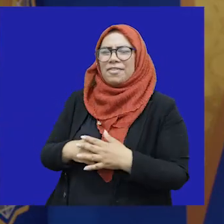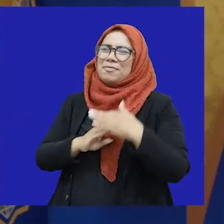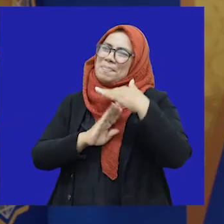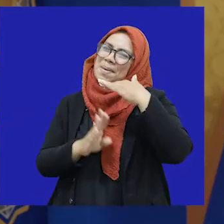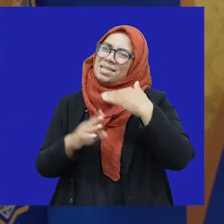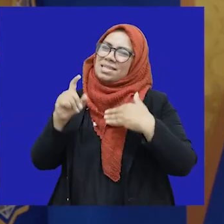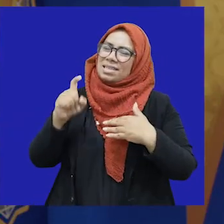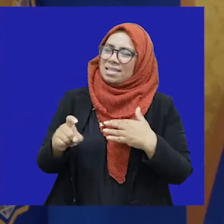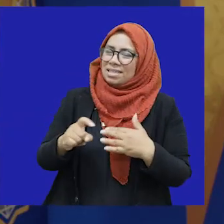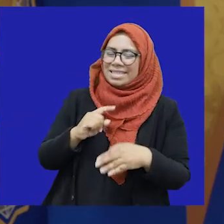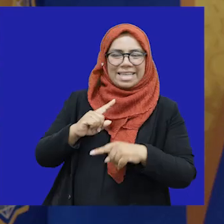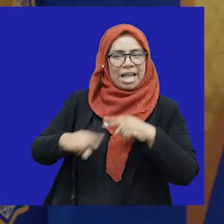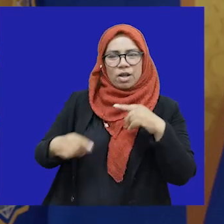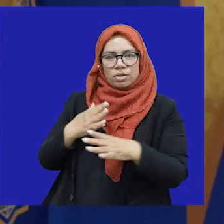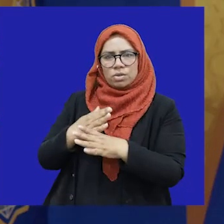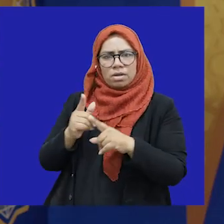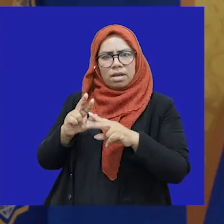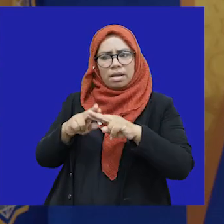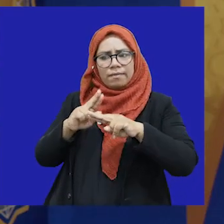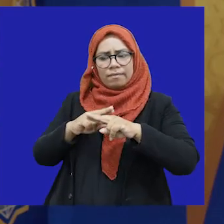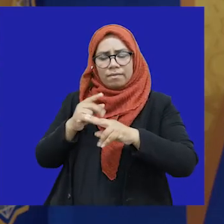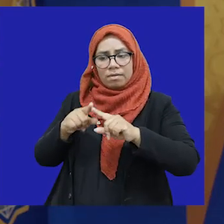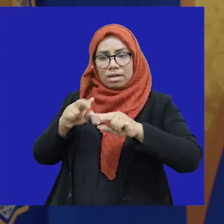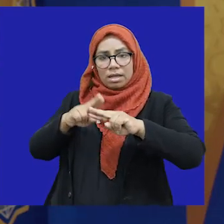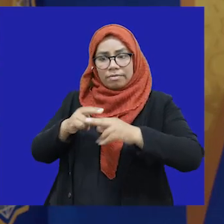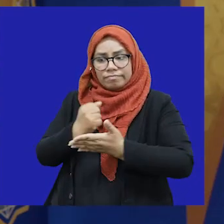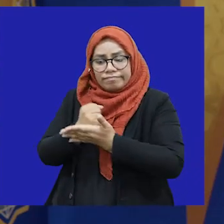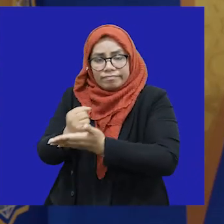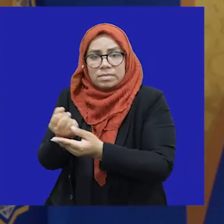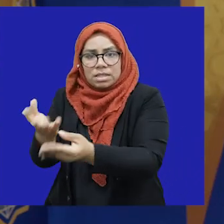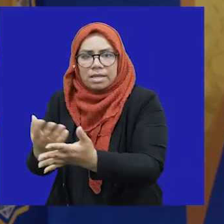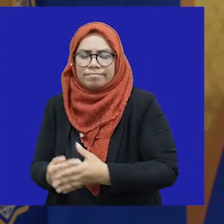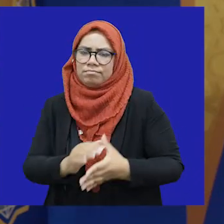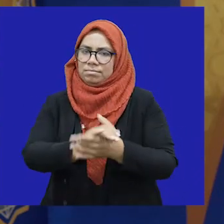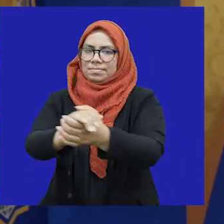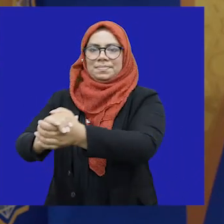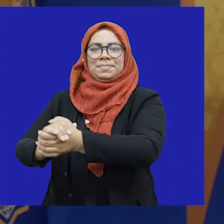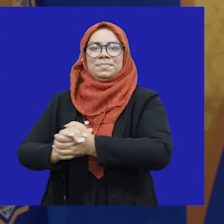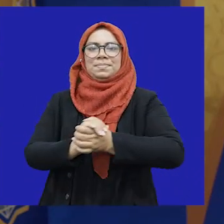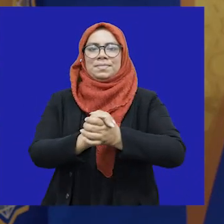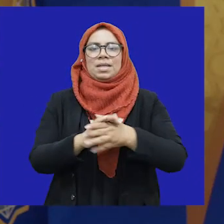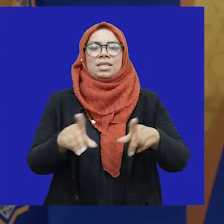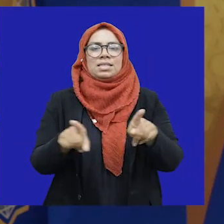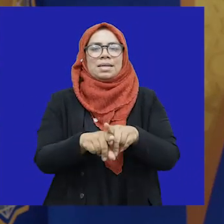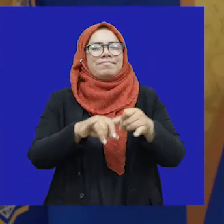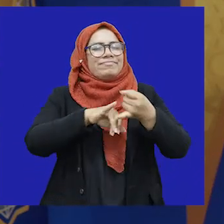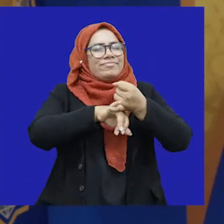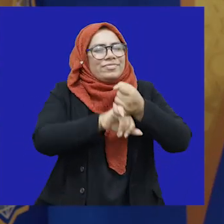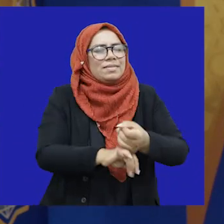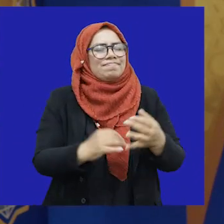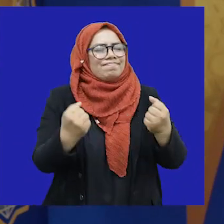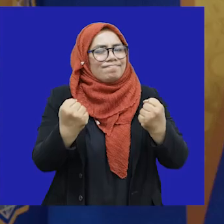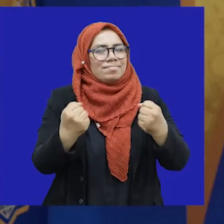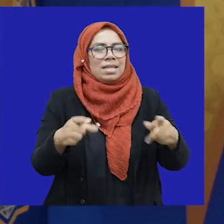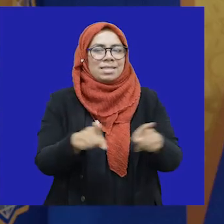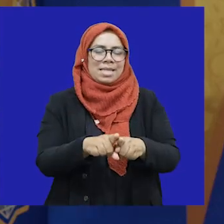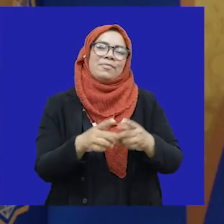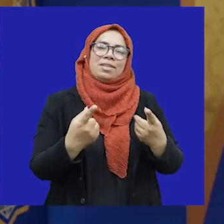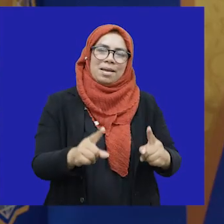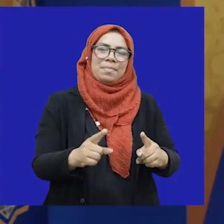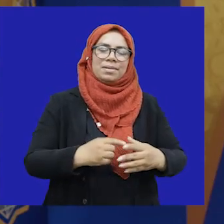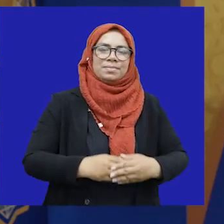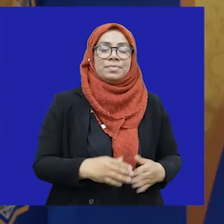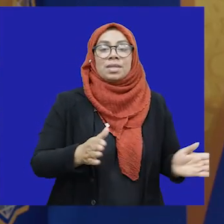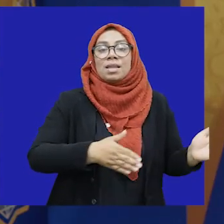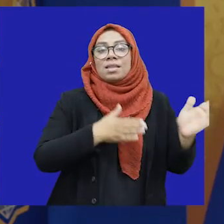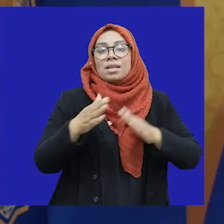they may receive zakat to pay off the debt, provided that they have no other means to do so. If the debtor is